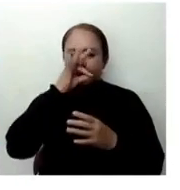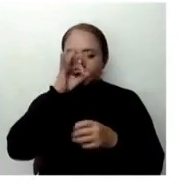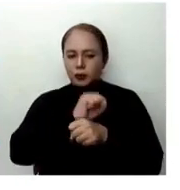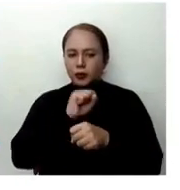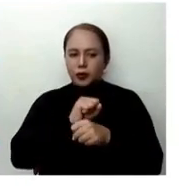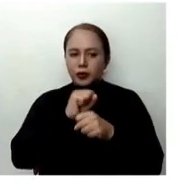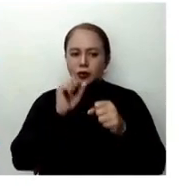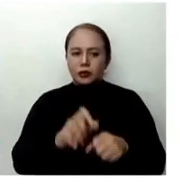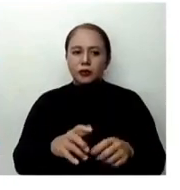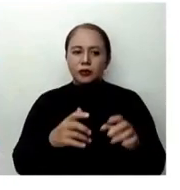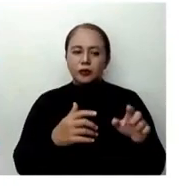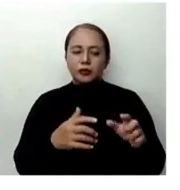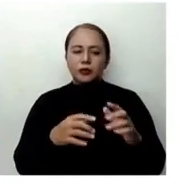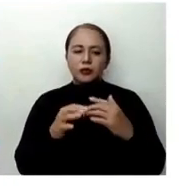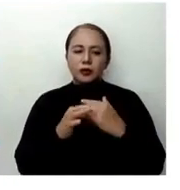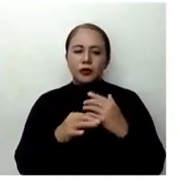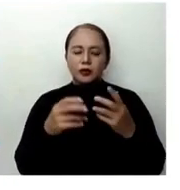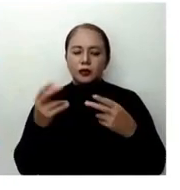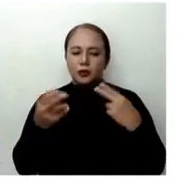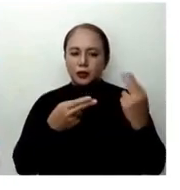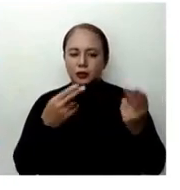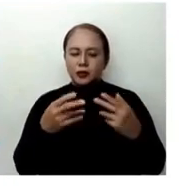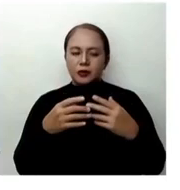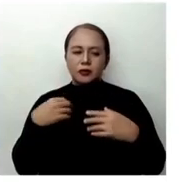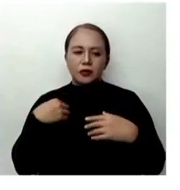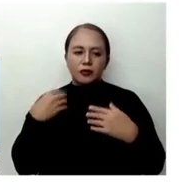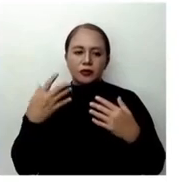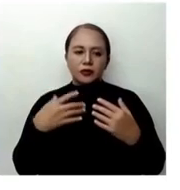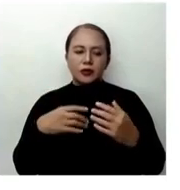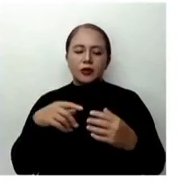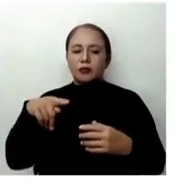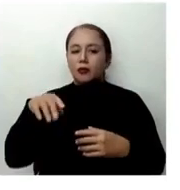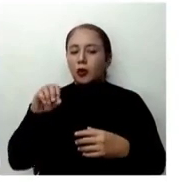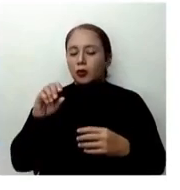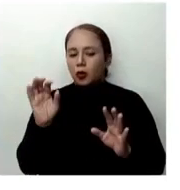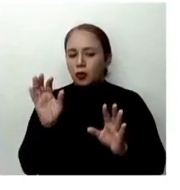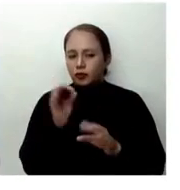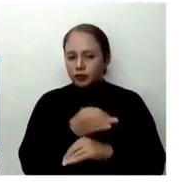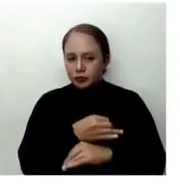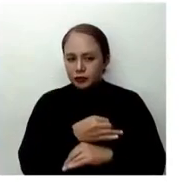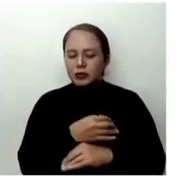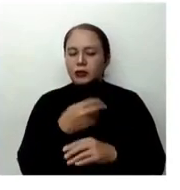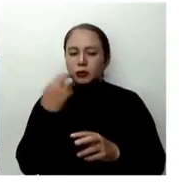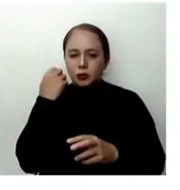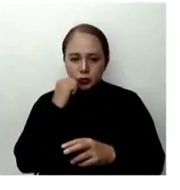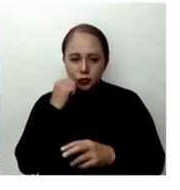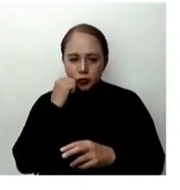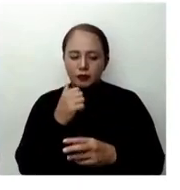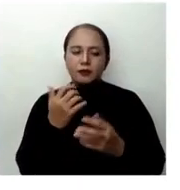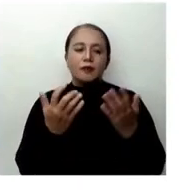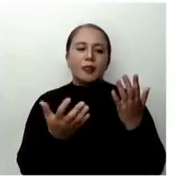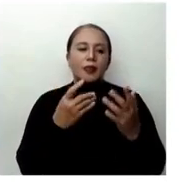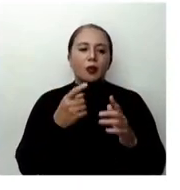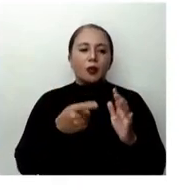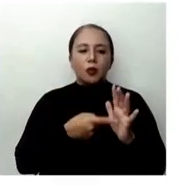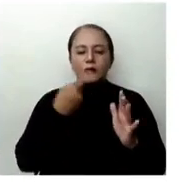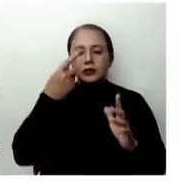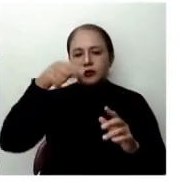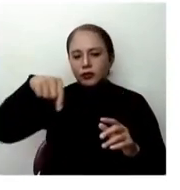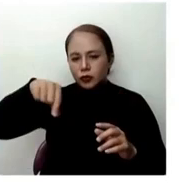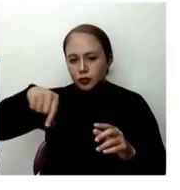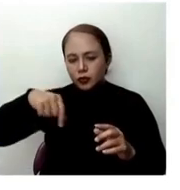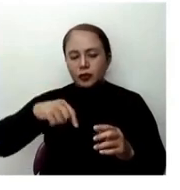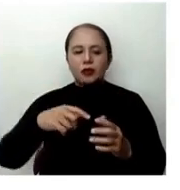the Foreign Recruitment Agency's office or at the Polo's office regularly, perhaps once every quarter or